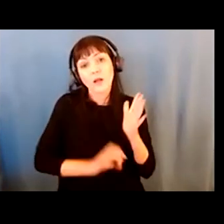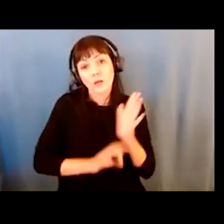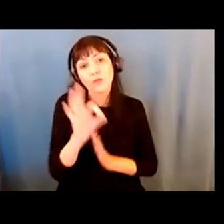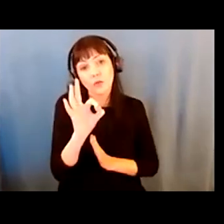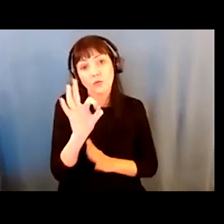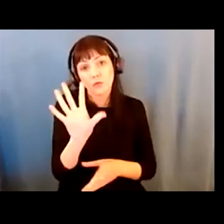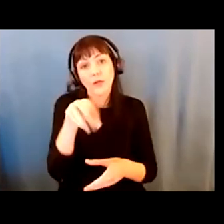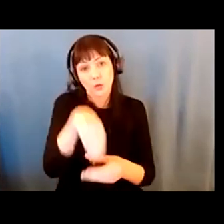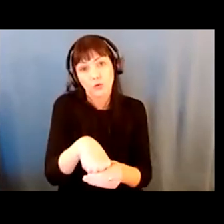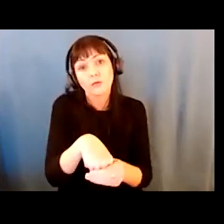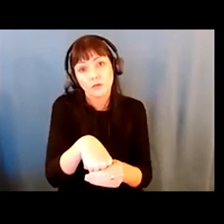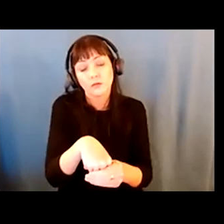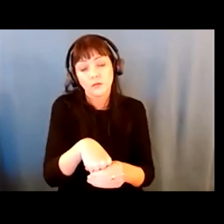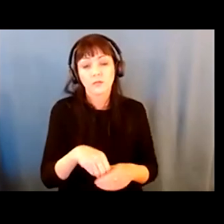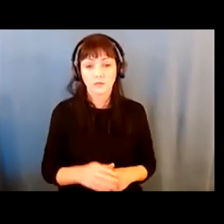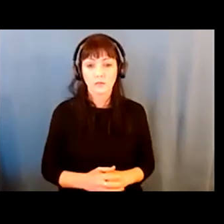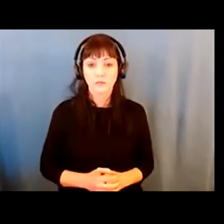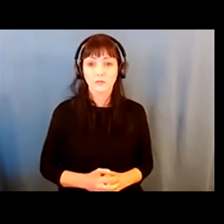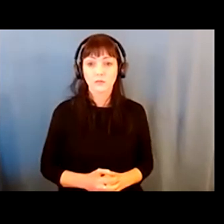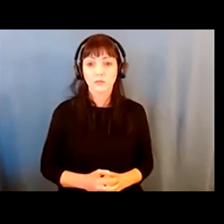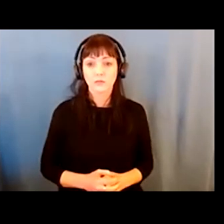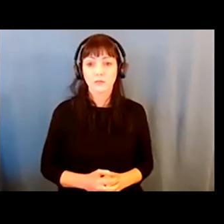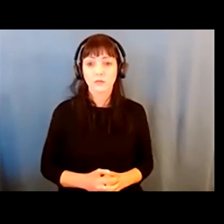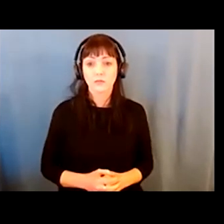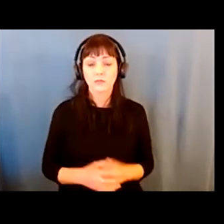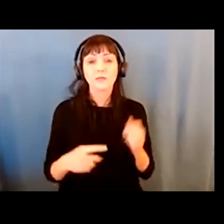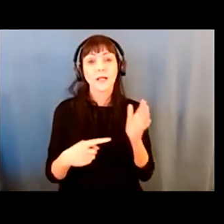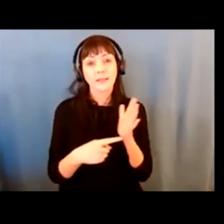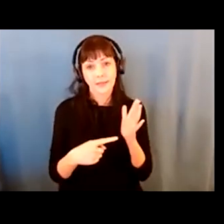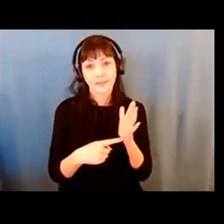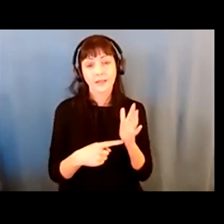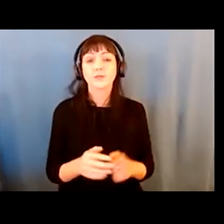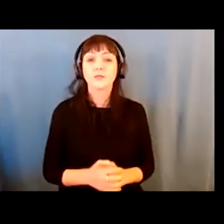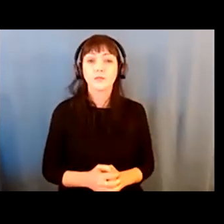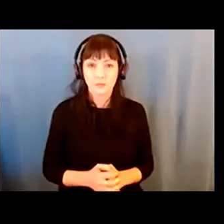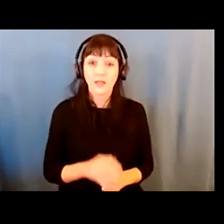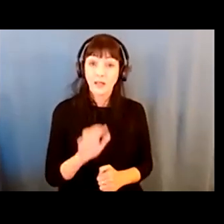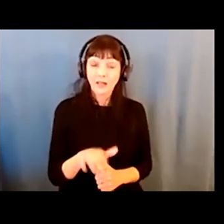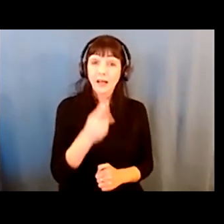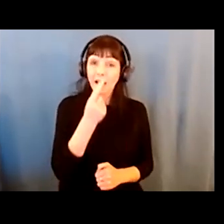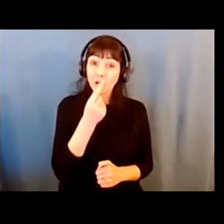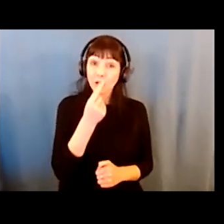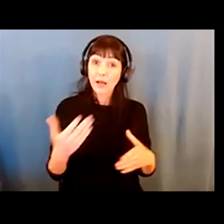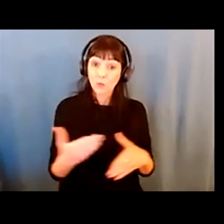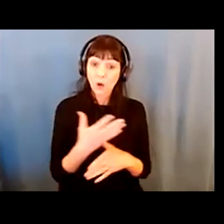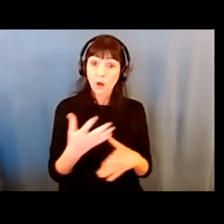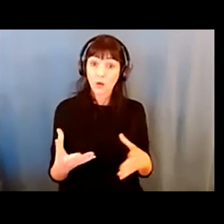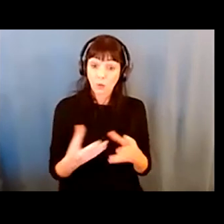Yes. Specifically, I think, and I think you could work with us as, you know, as individuals, not